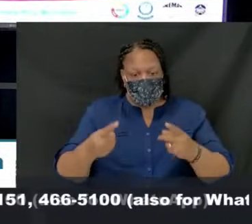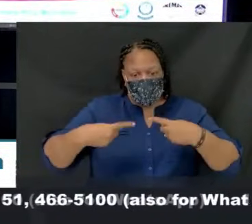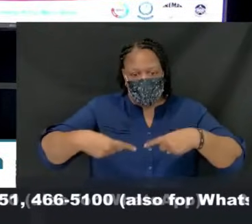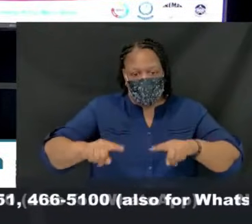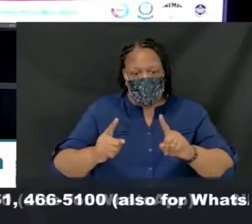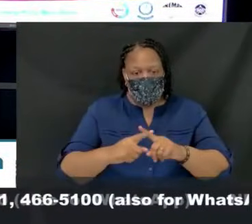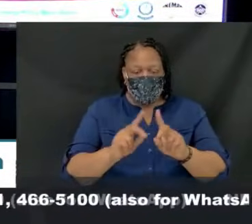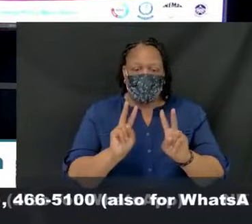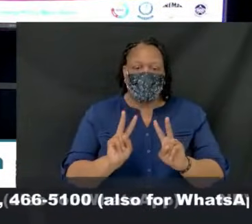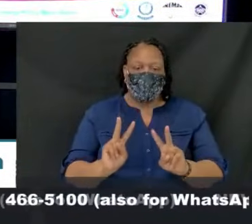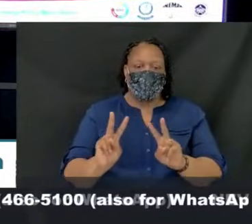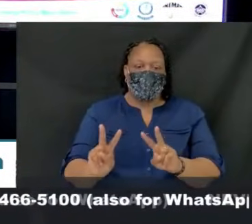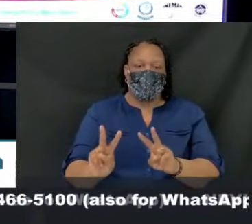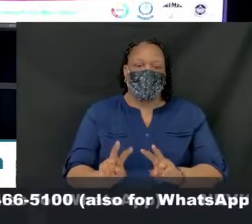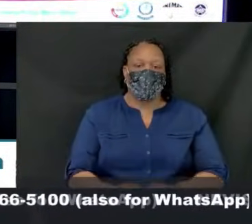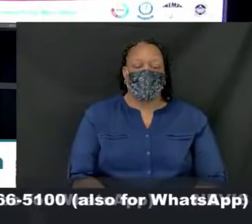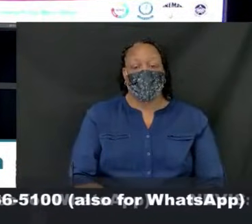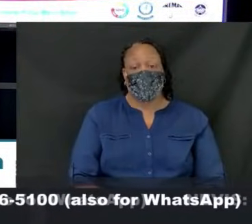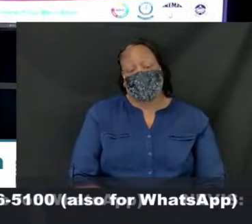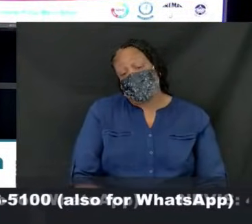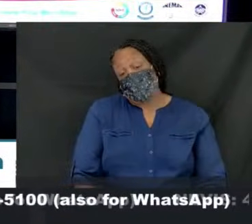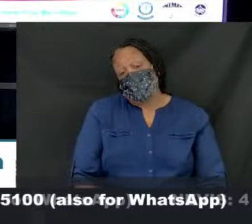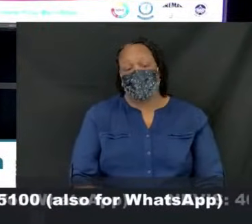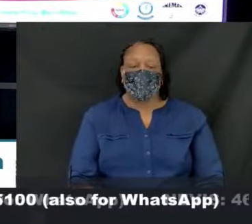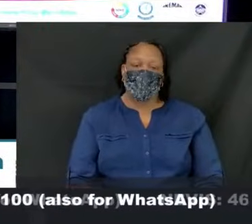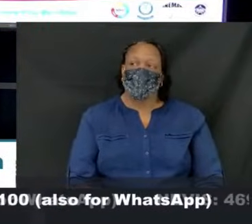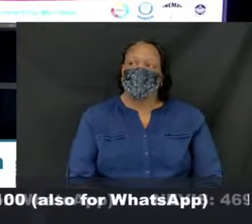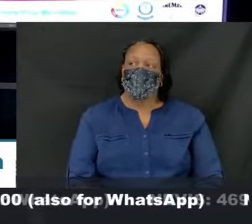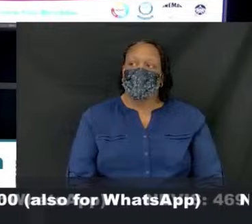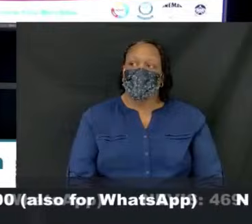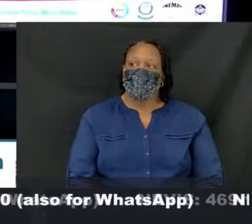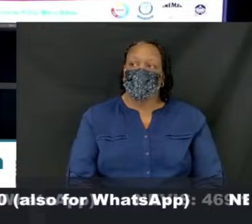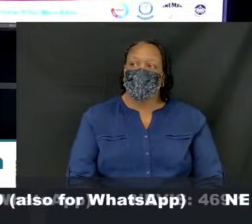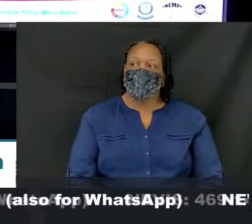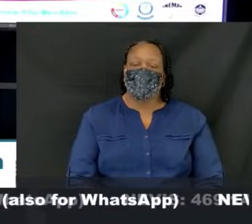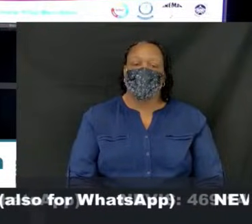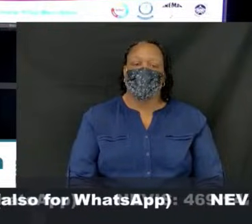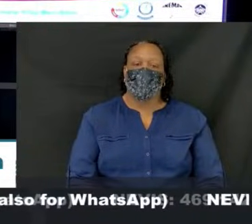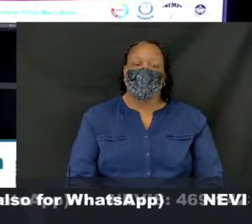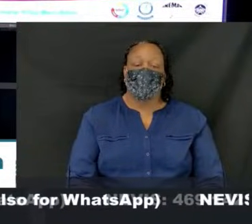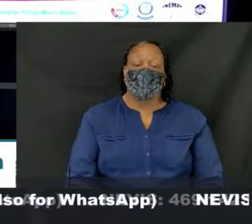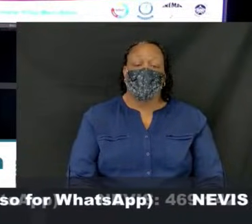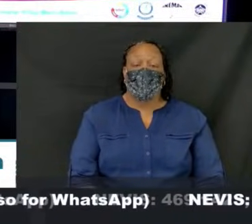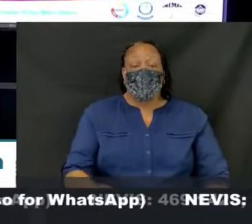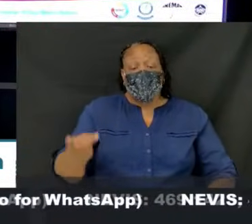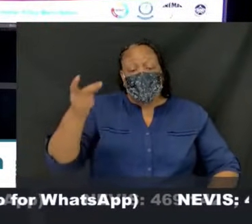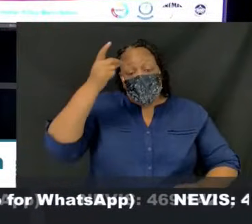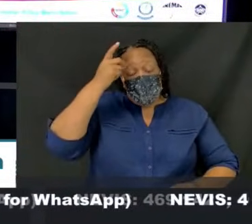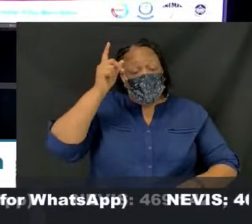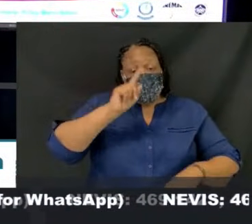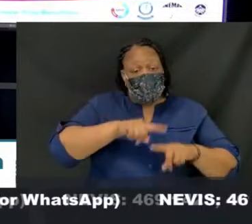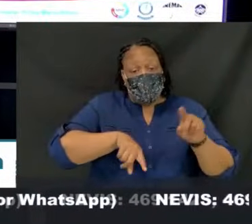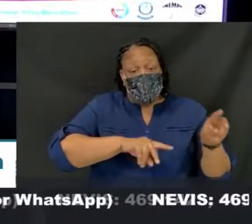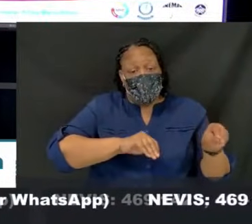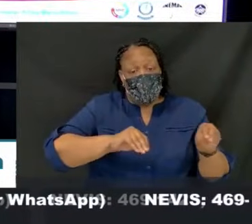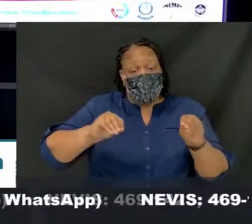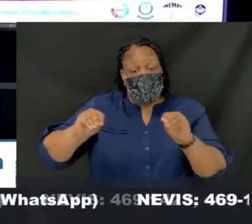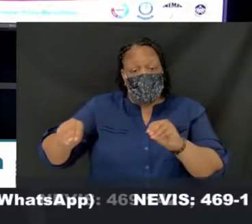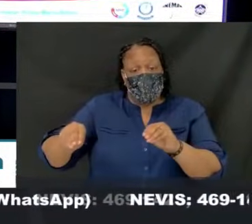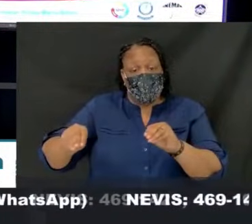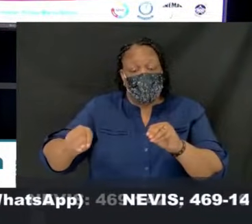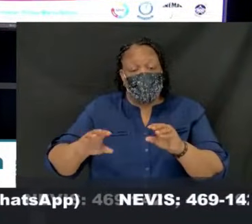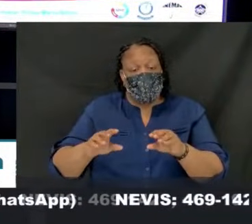Well, we've said before that the virus cannot move without your help. And so the person who is